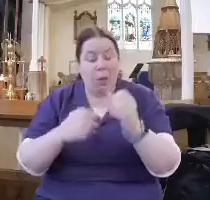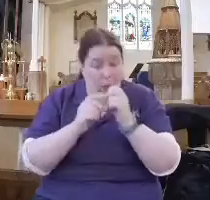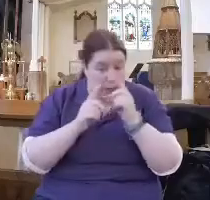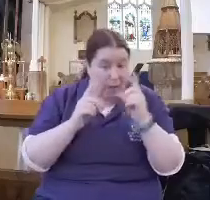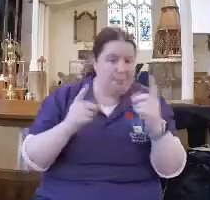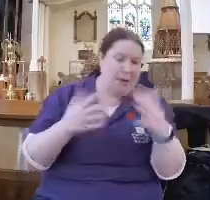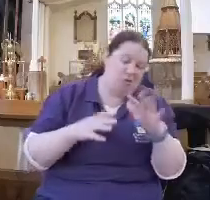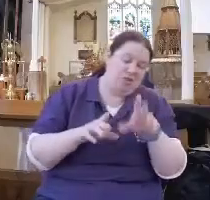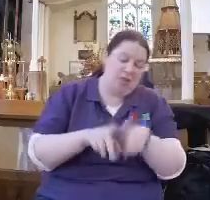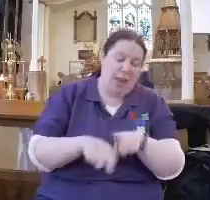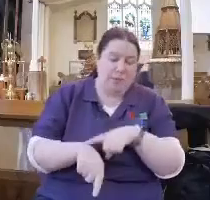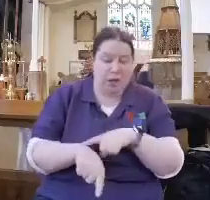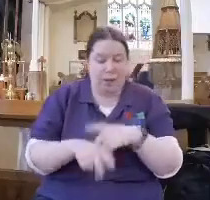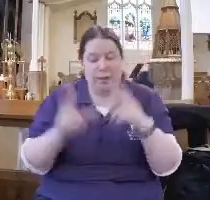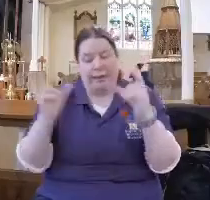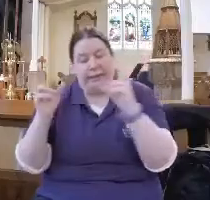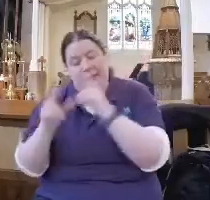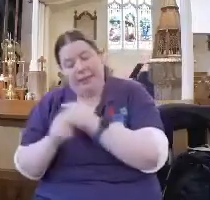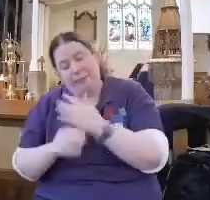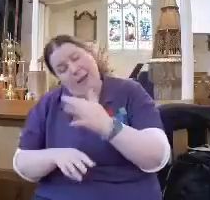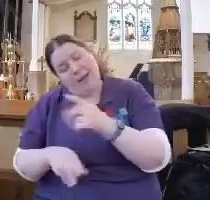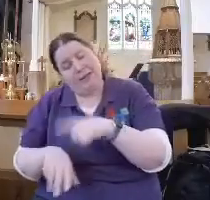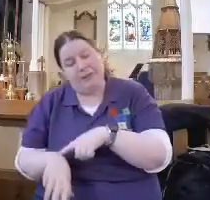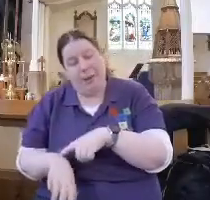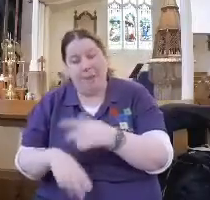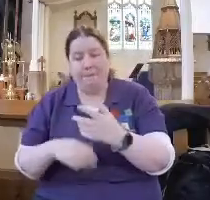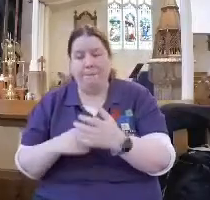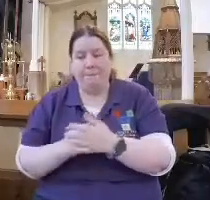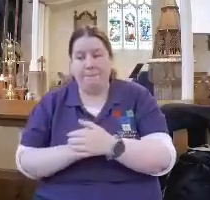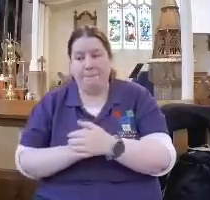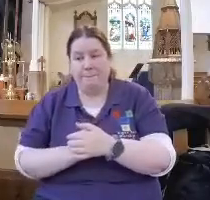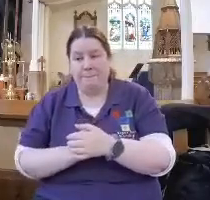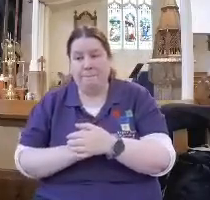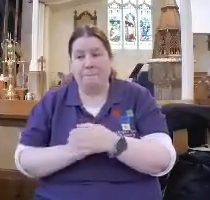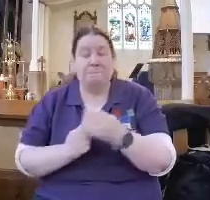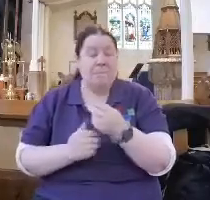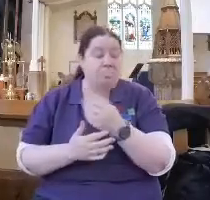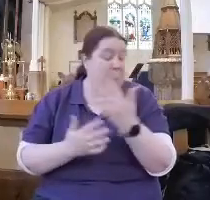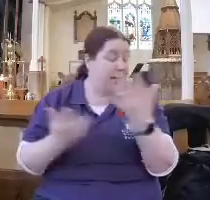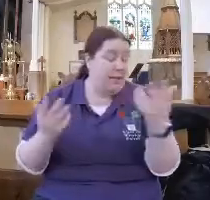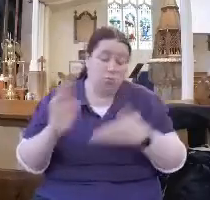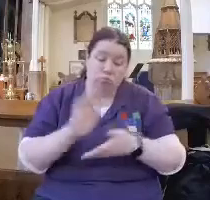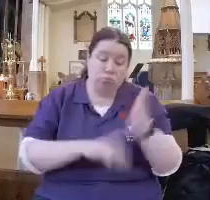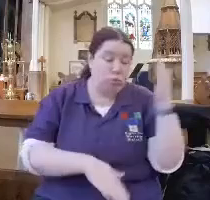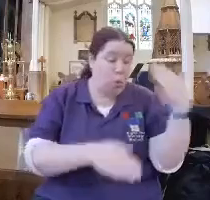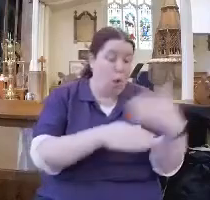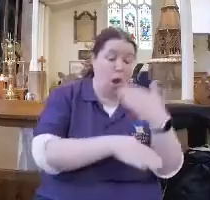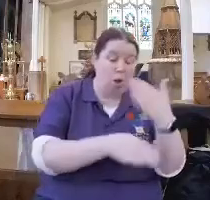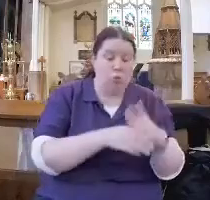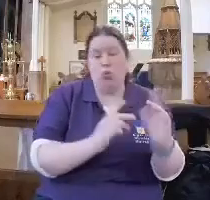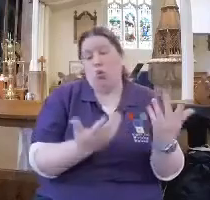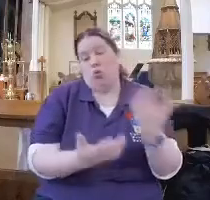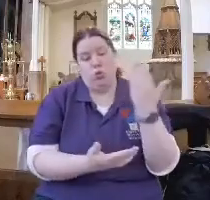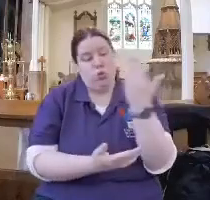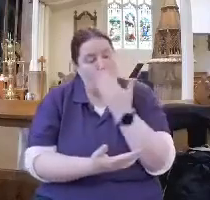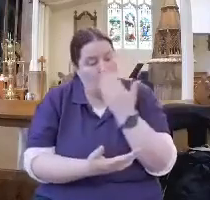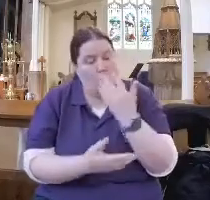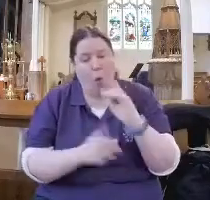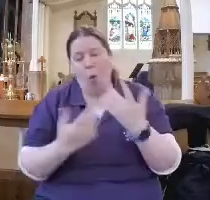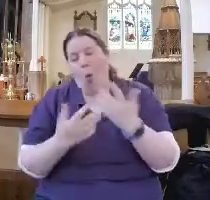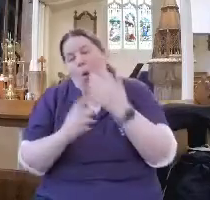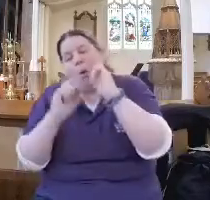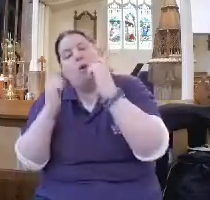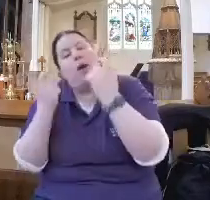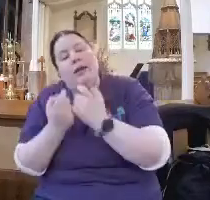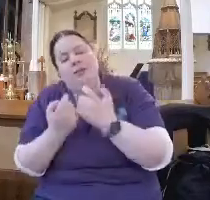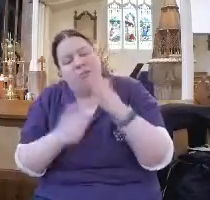all go to bed about the same time each day. Many of us toddle off to work or school or college at about the same time, where